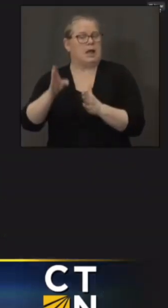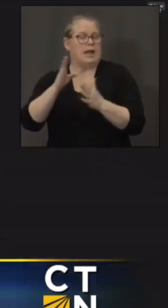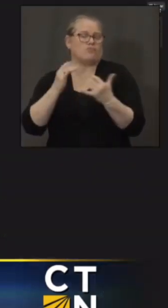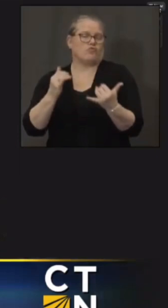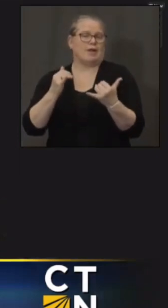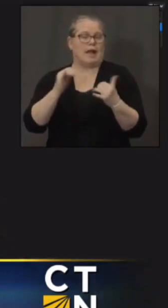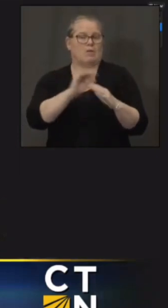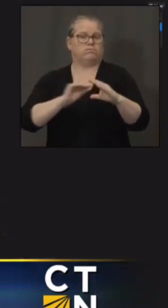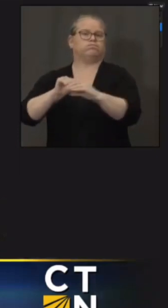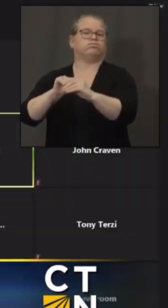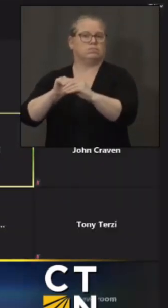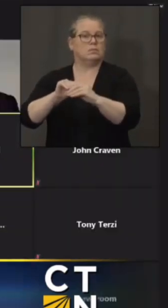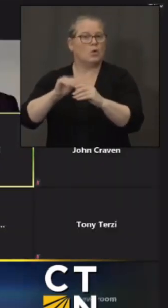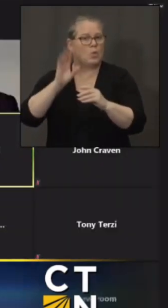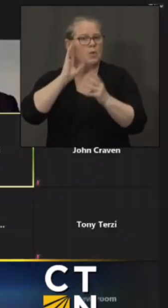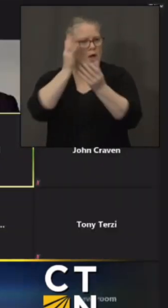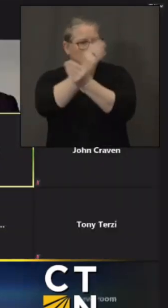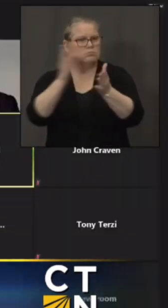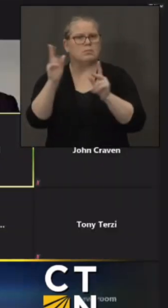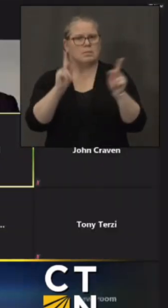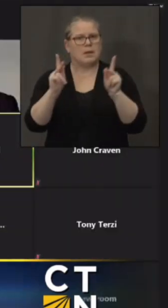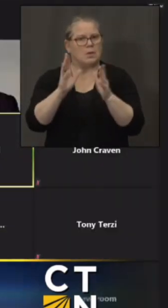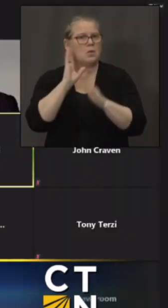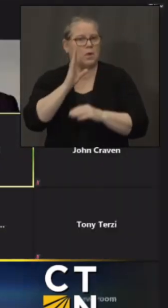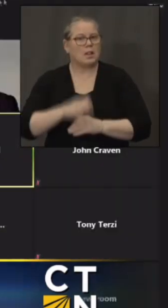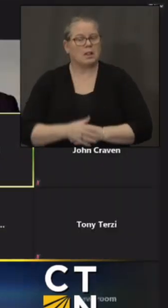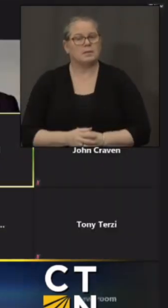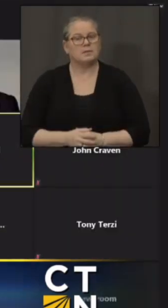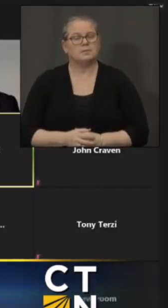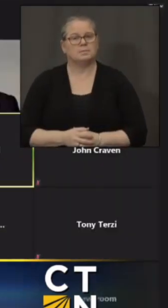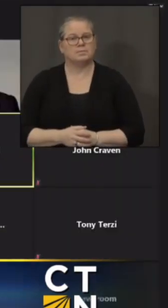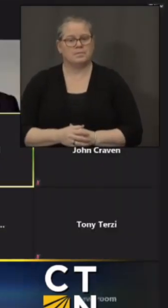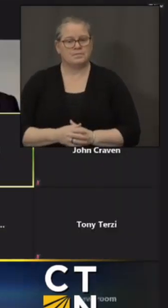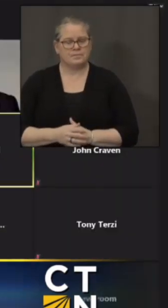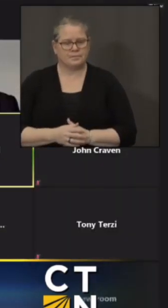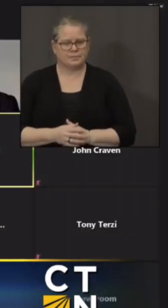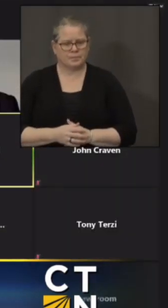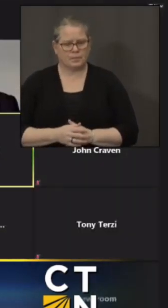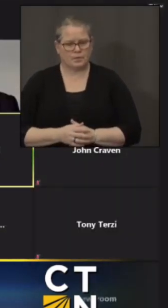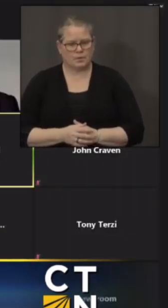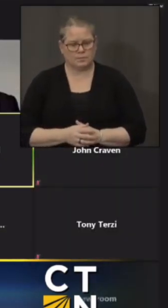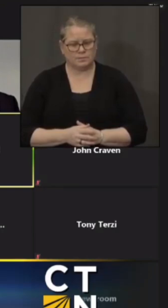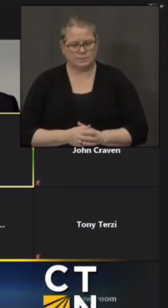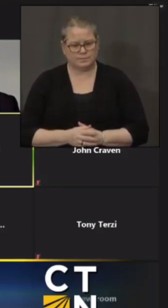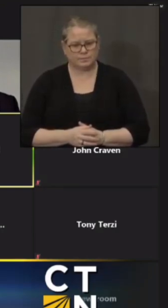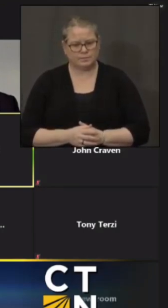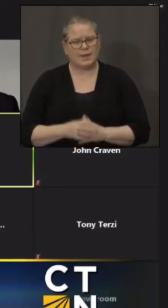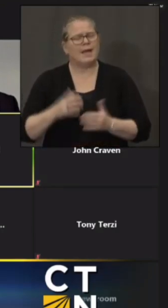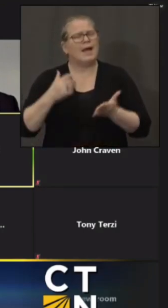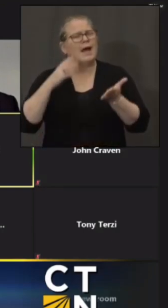Okay, thank you. And maybe this was asked already, but do we have, what's the 7-day average